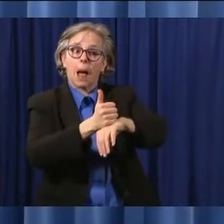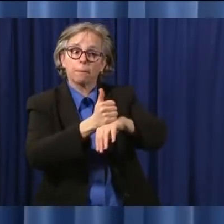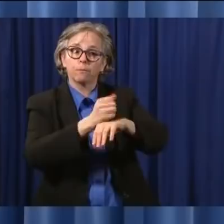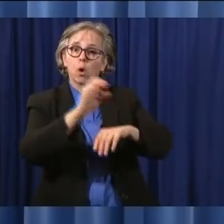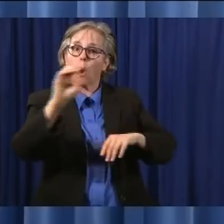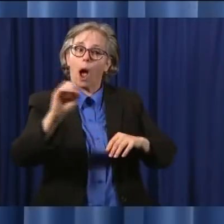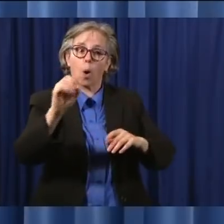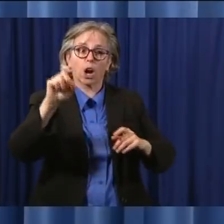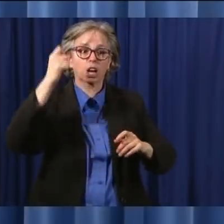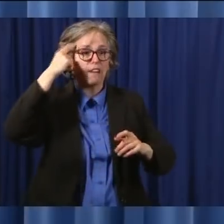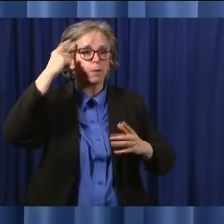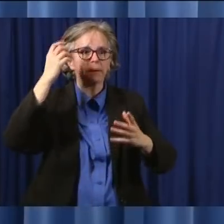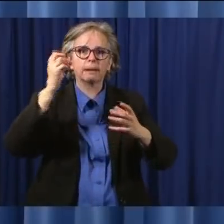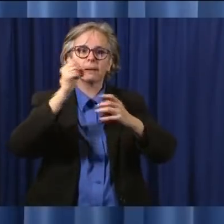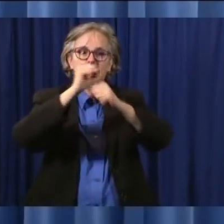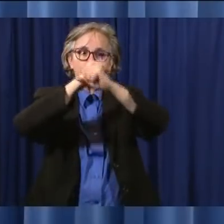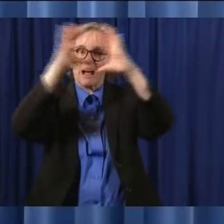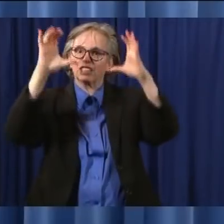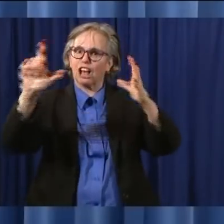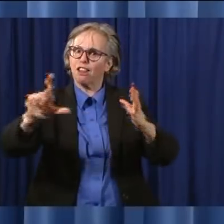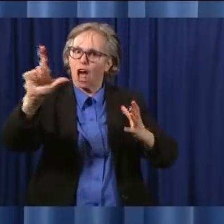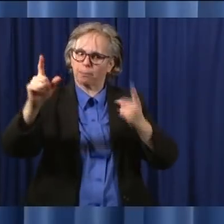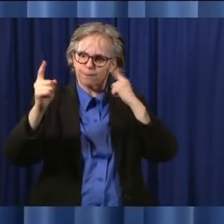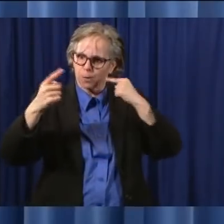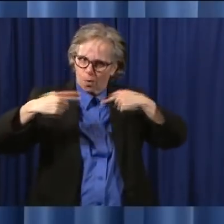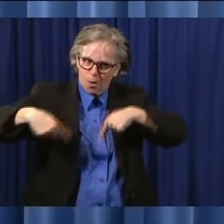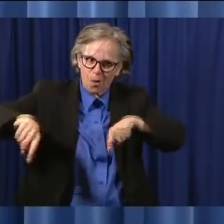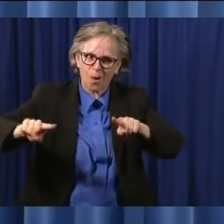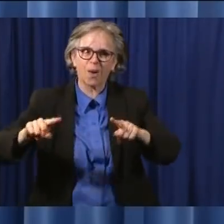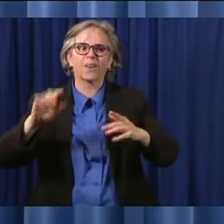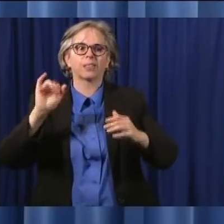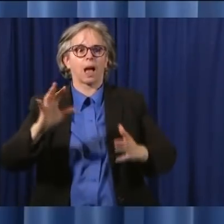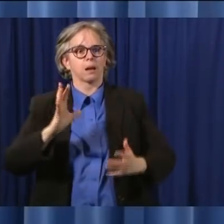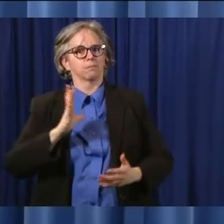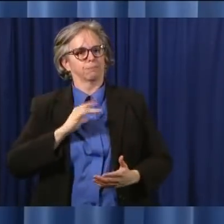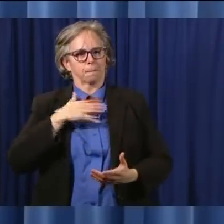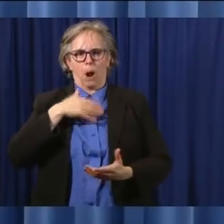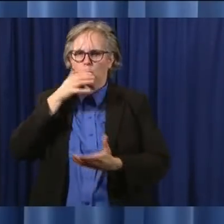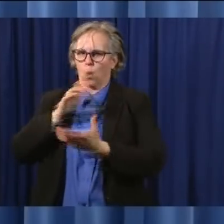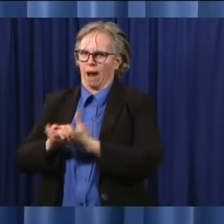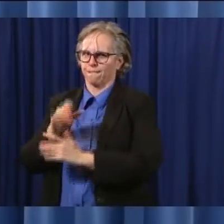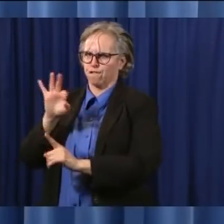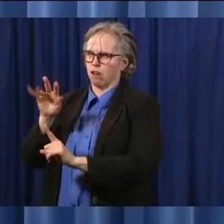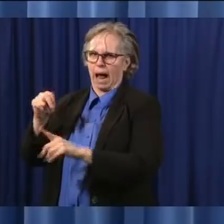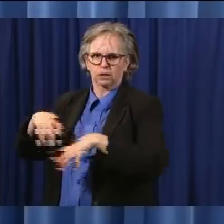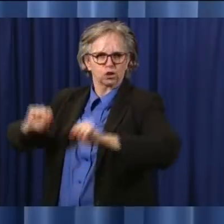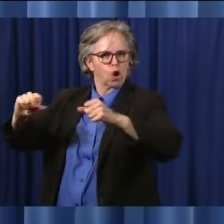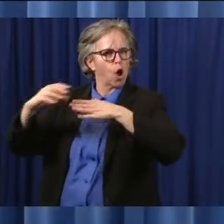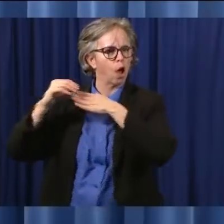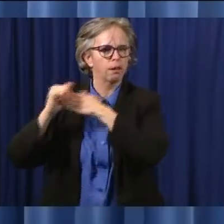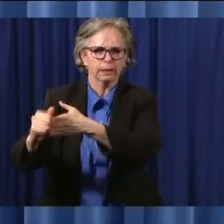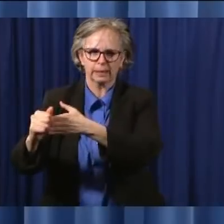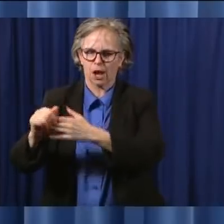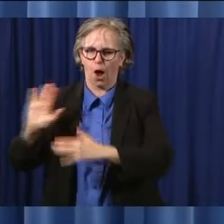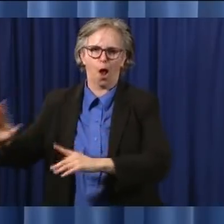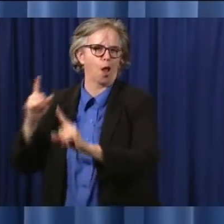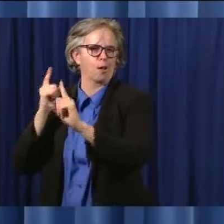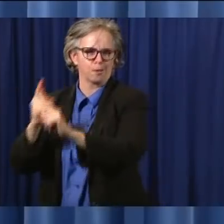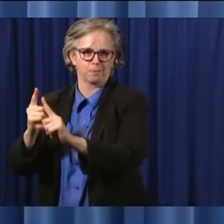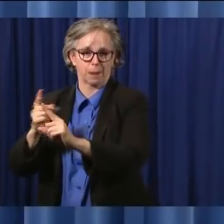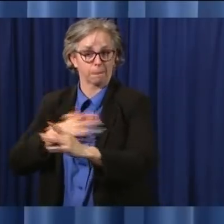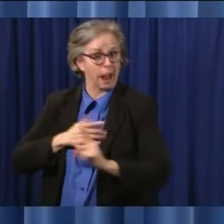citizens. This is something that my wife Fran is spearheading, and her goal, my goal, our